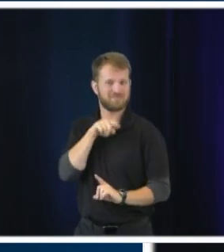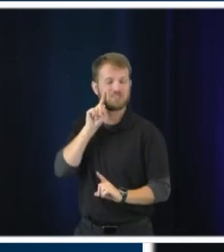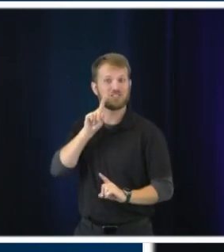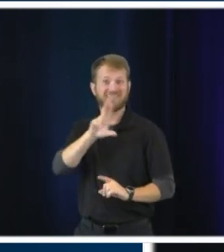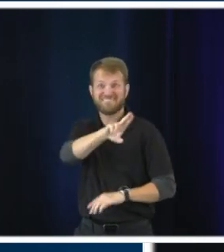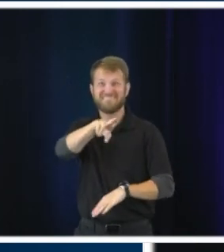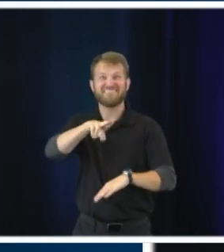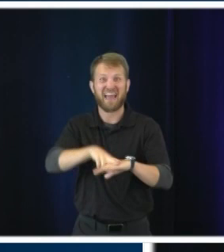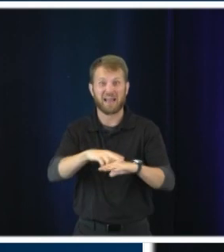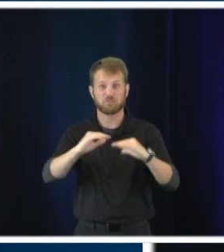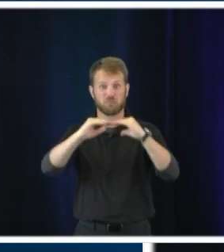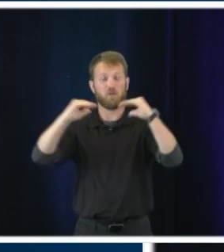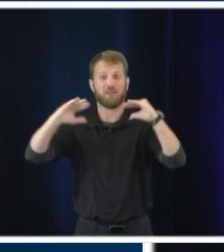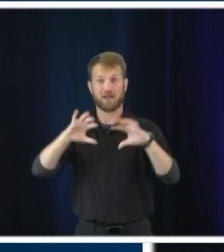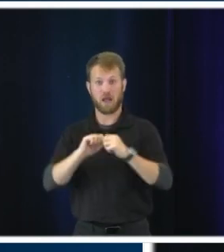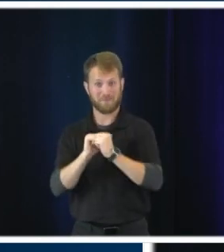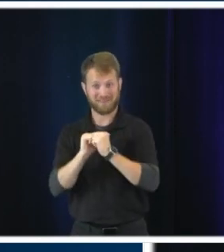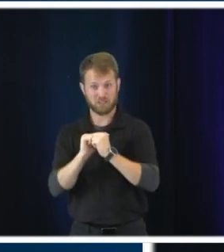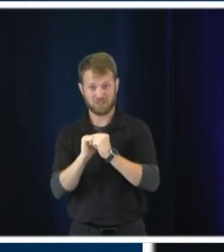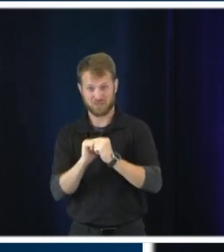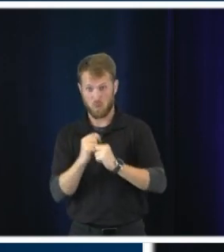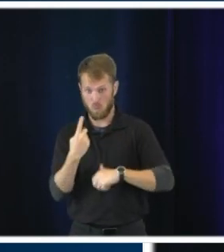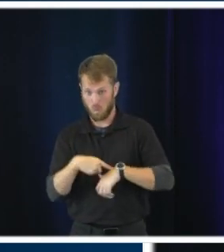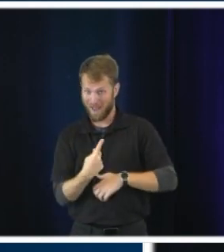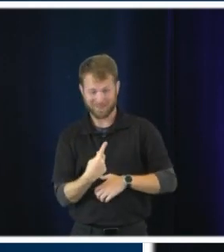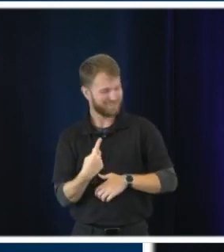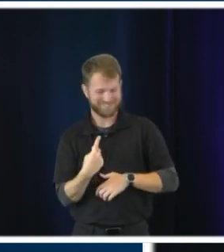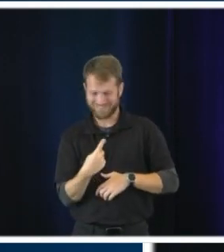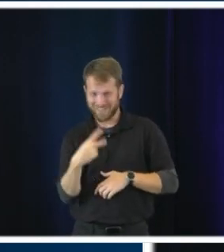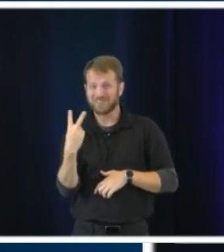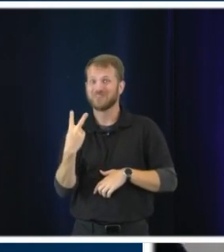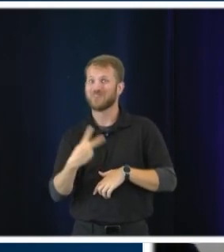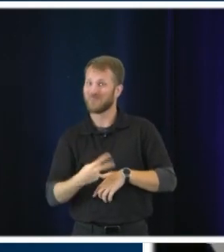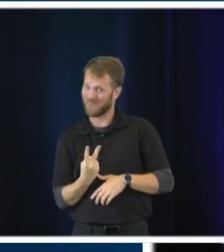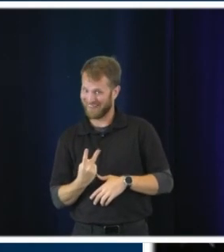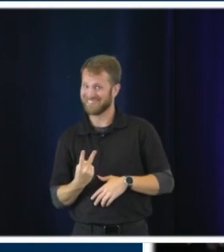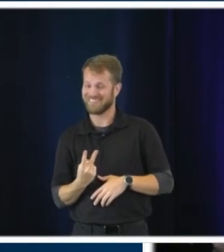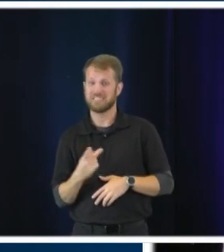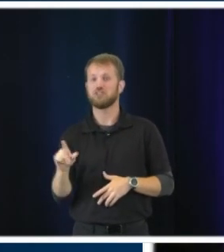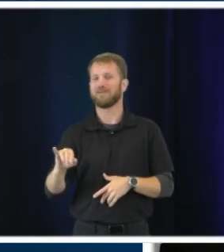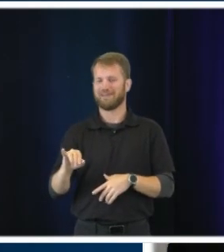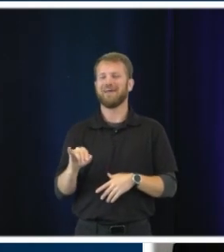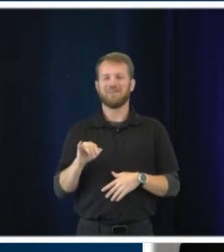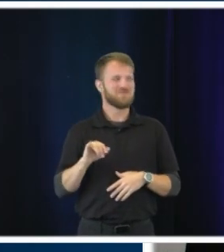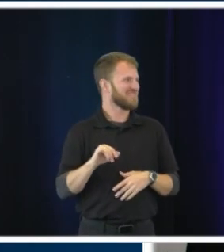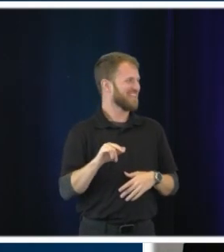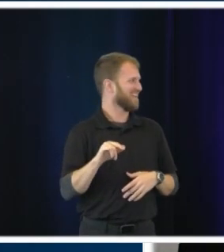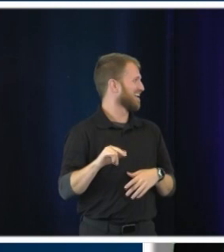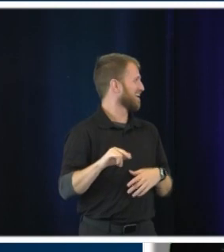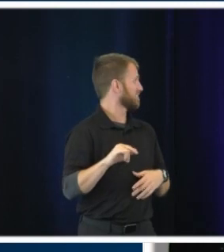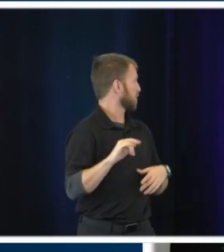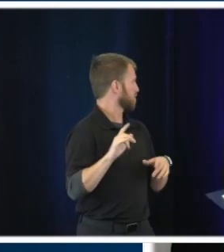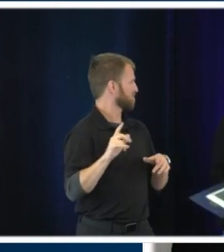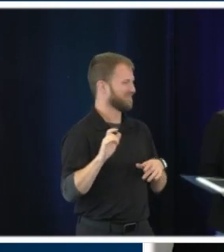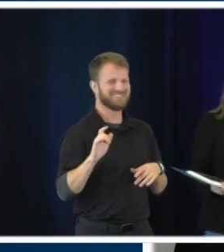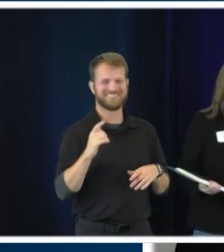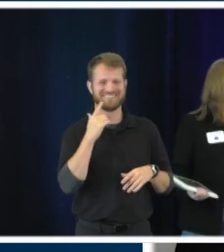national competition not once, but twice. She is an intern